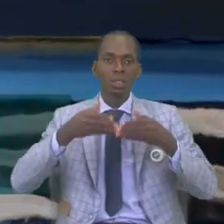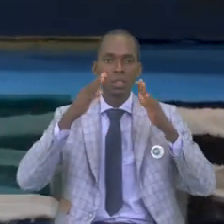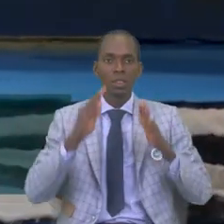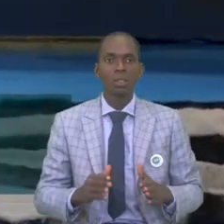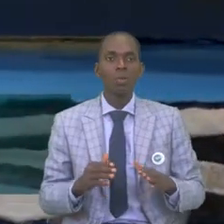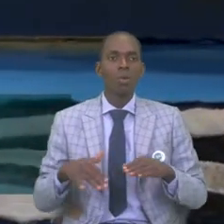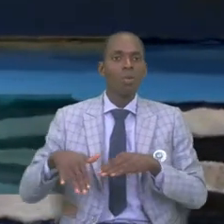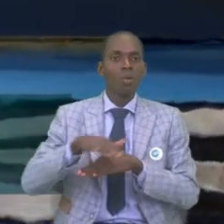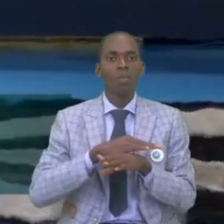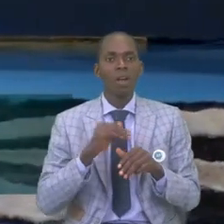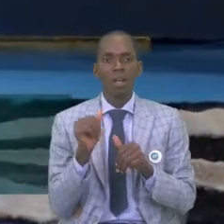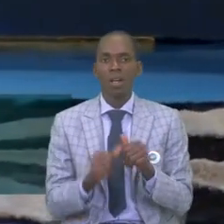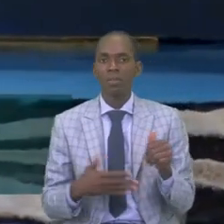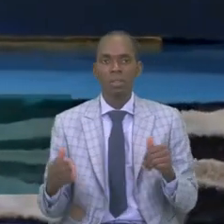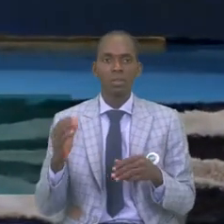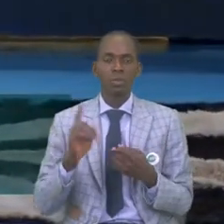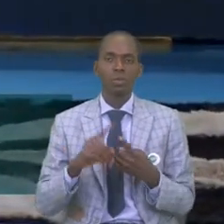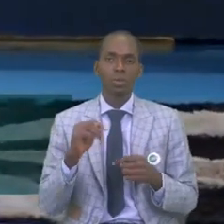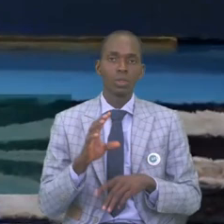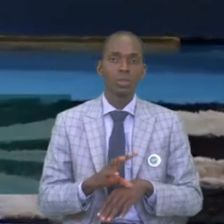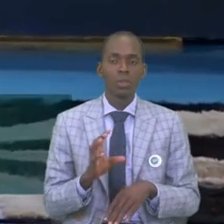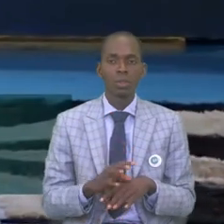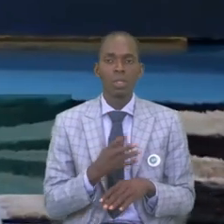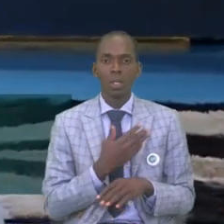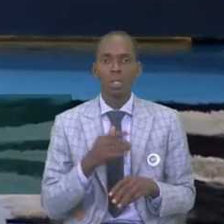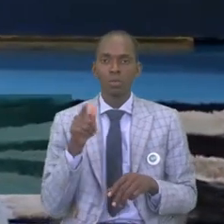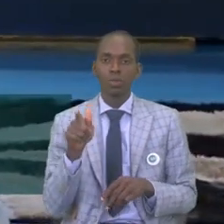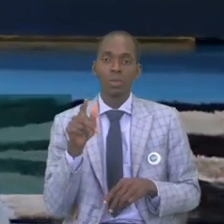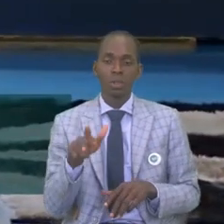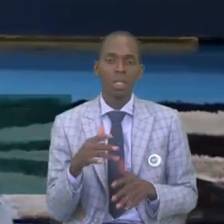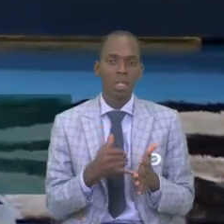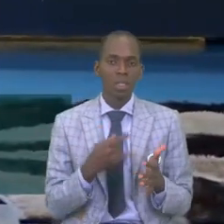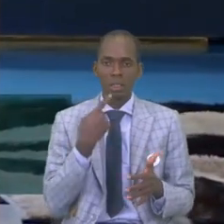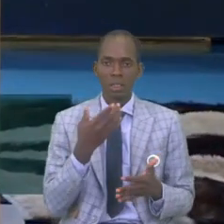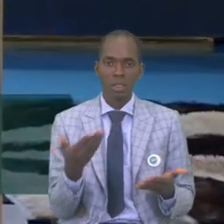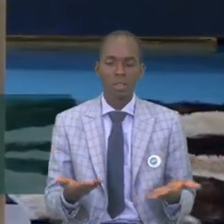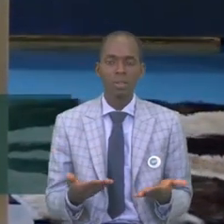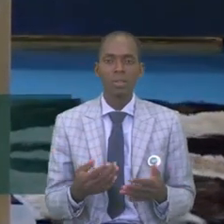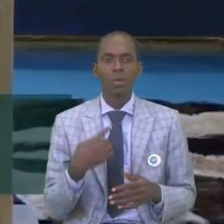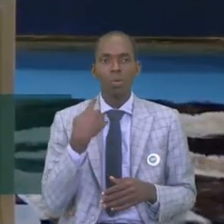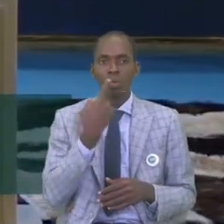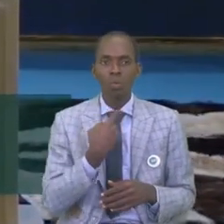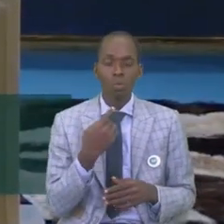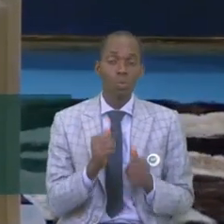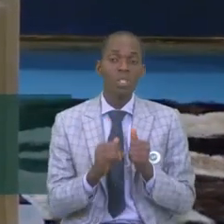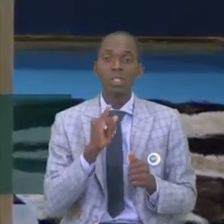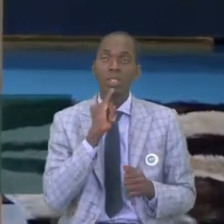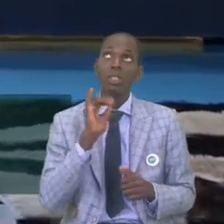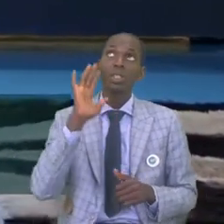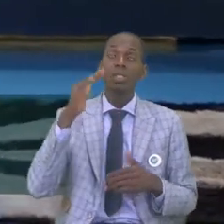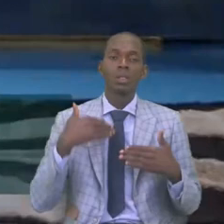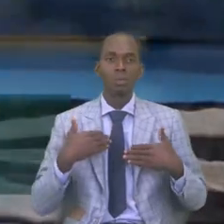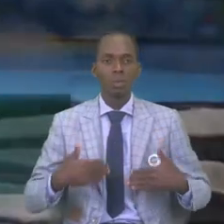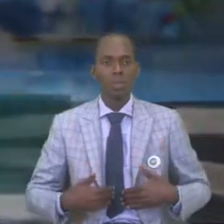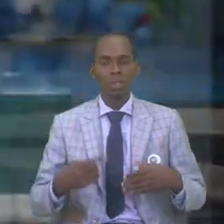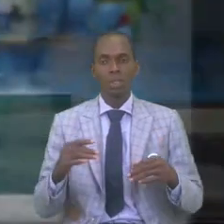to the church. And then in verse 23, it says, which is his body, the fullness